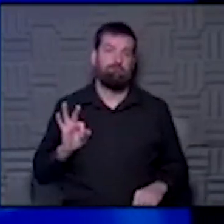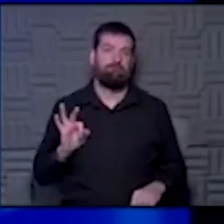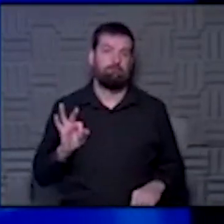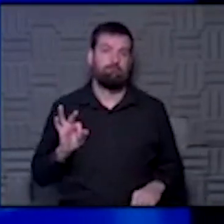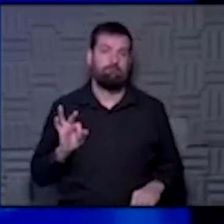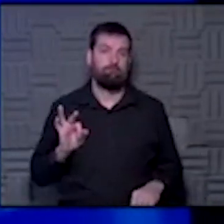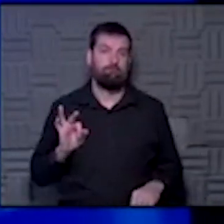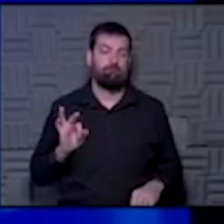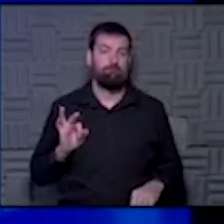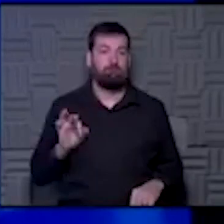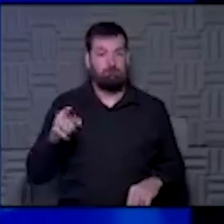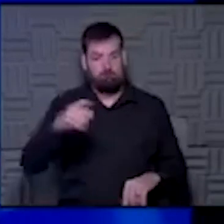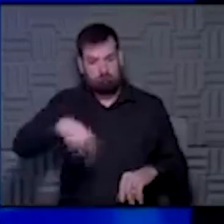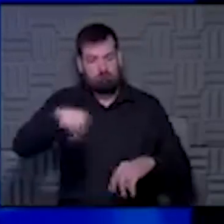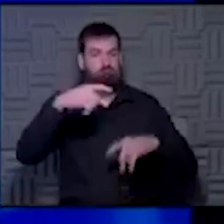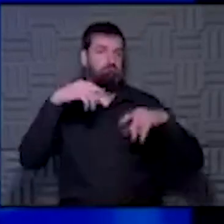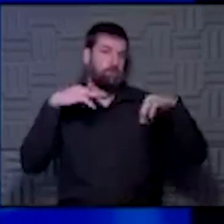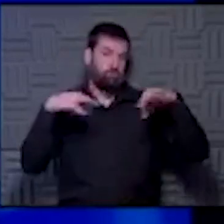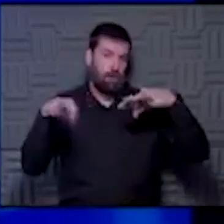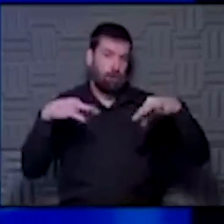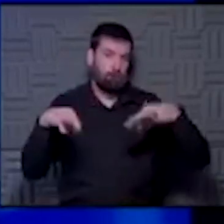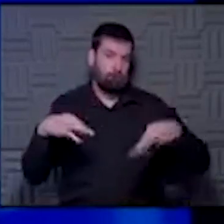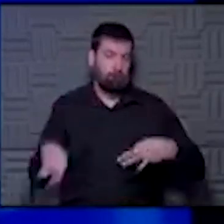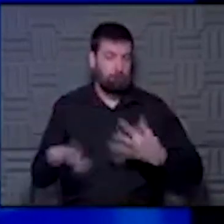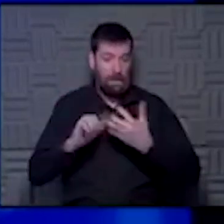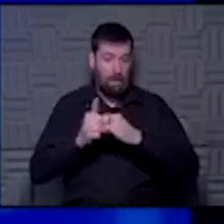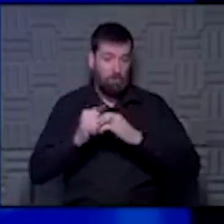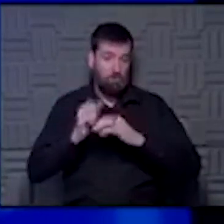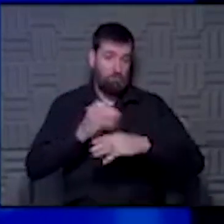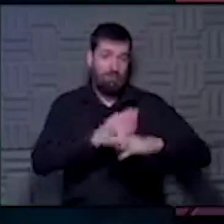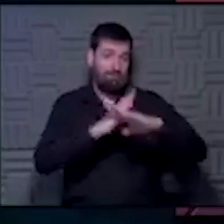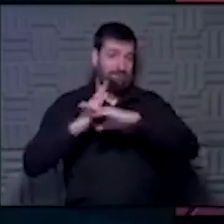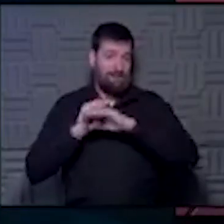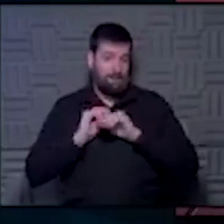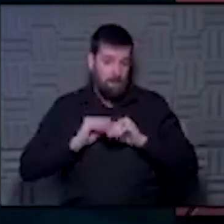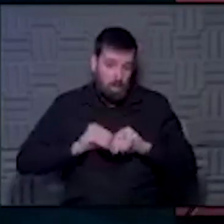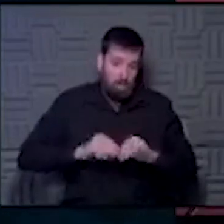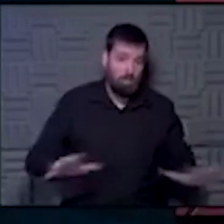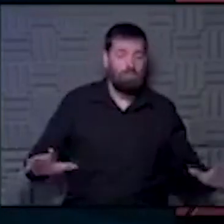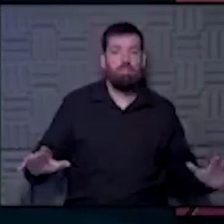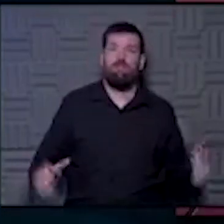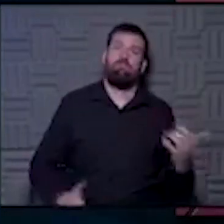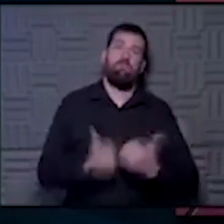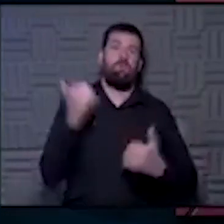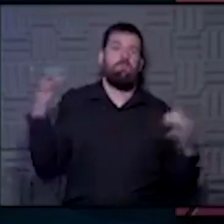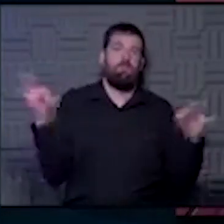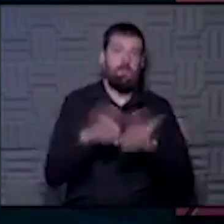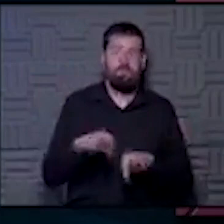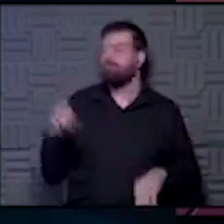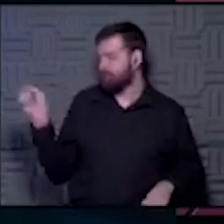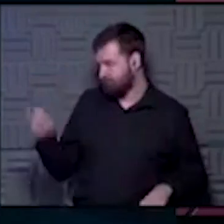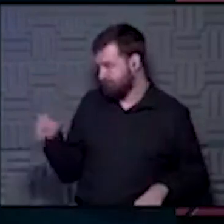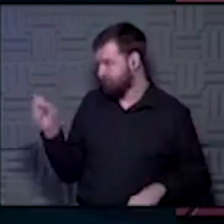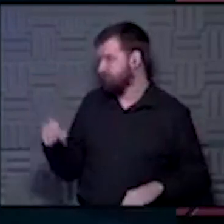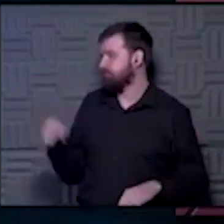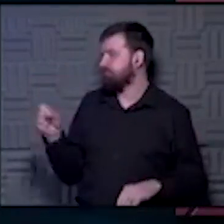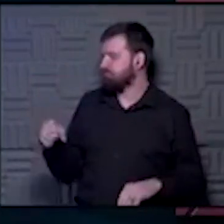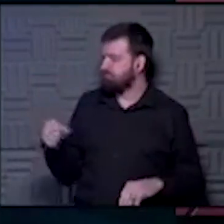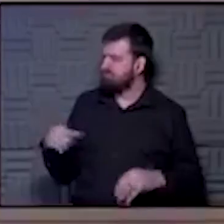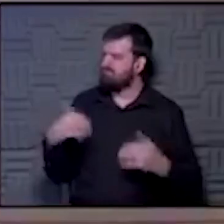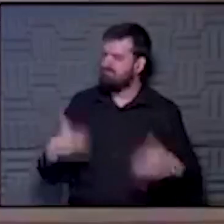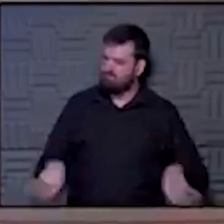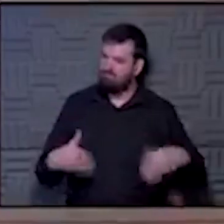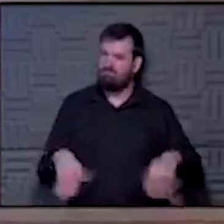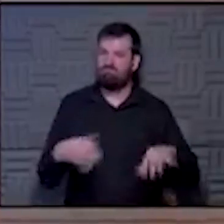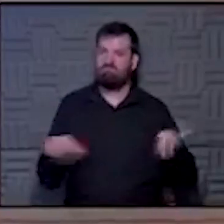then these things that you're describing to prevent the spread become that much more important. Yeah, and that's why it's so important for each of us